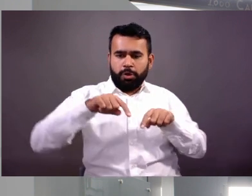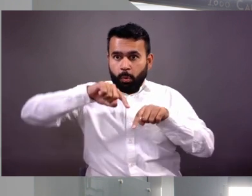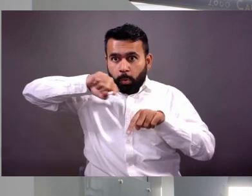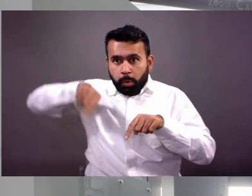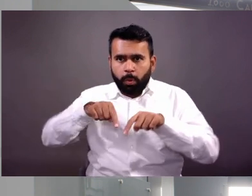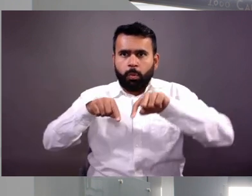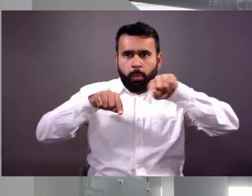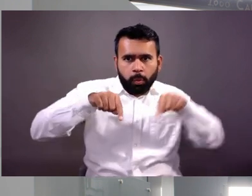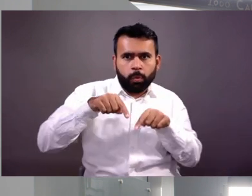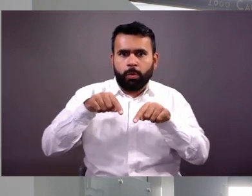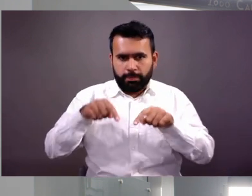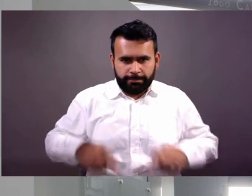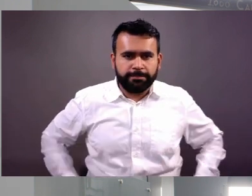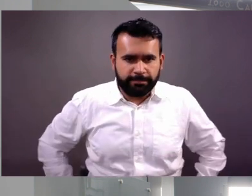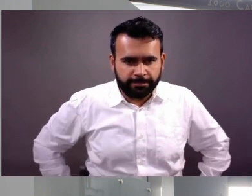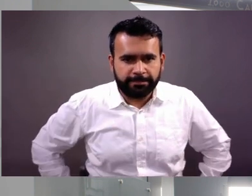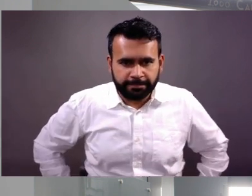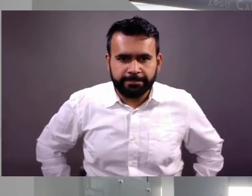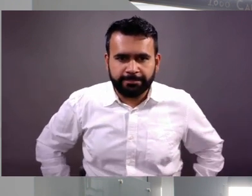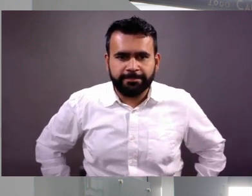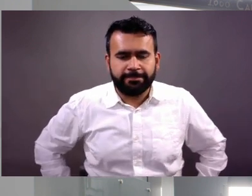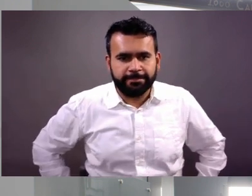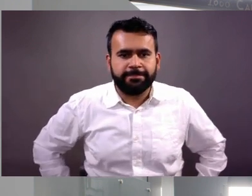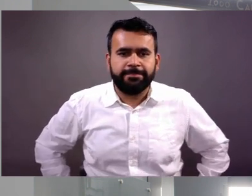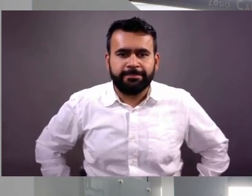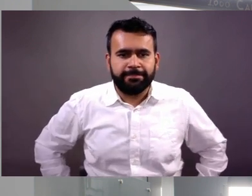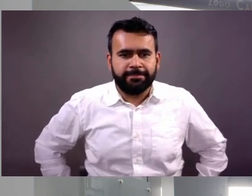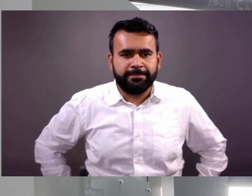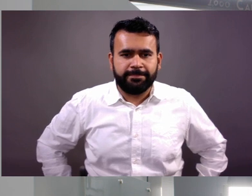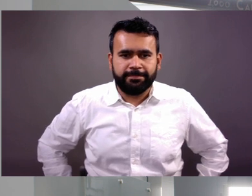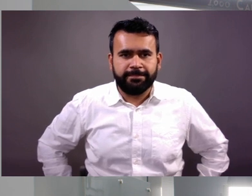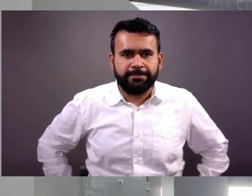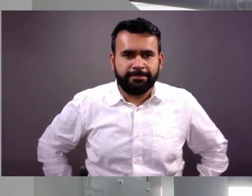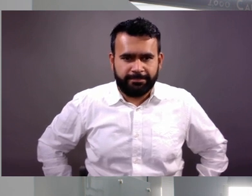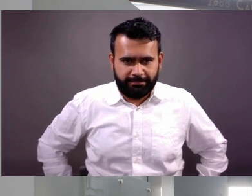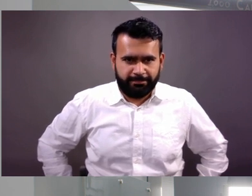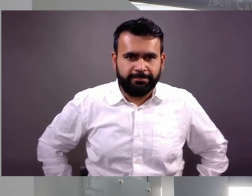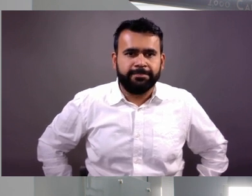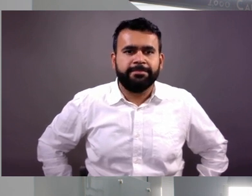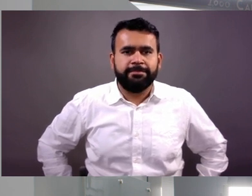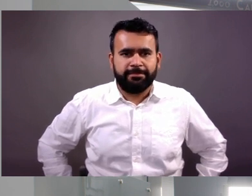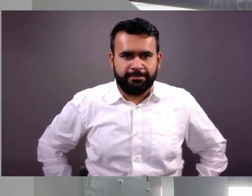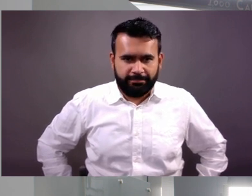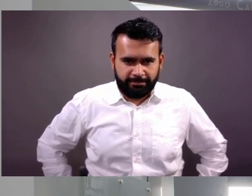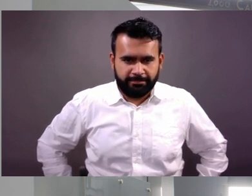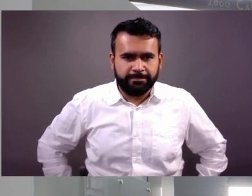Walk to the front. Let's get back to that groove. Back groove.